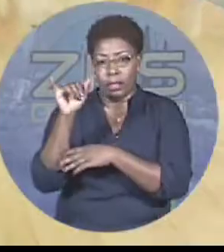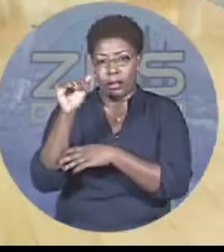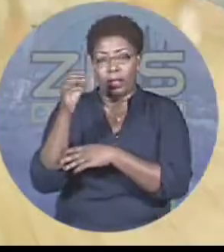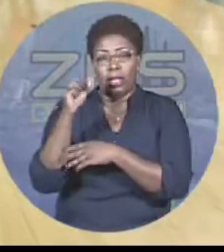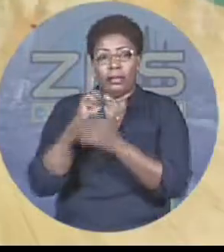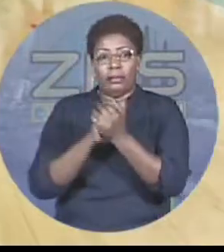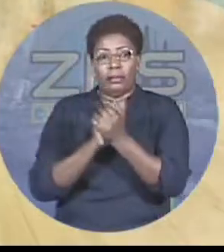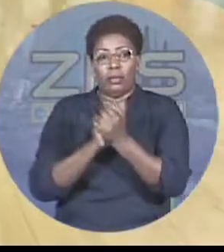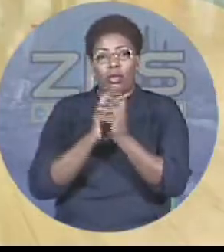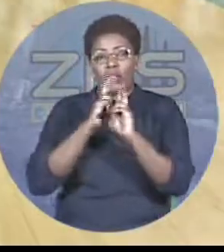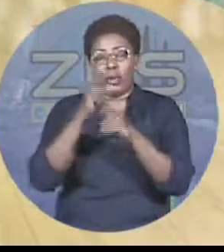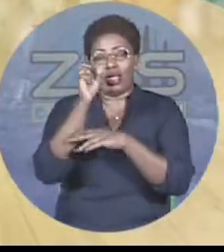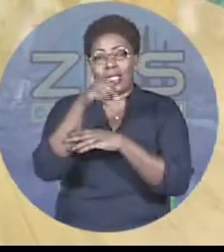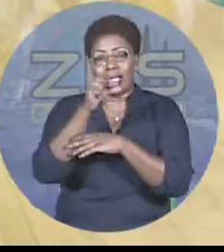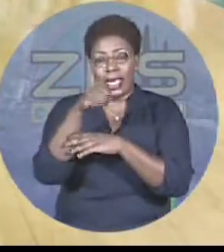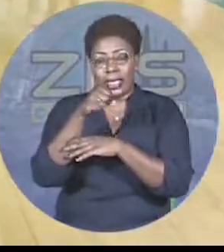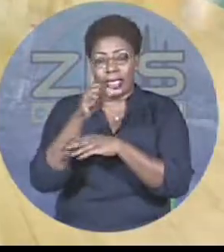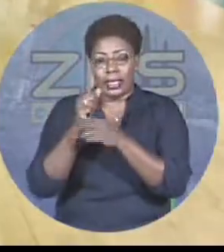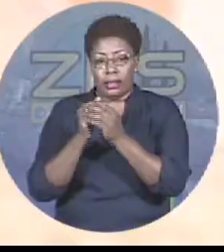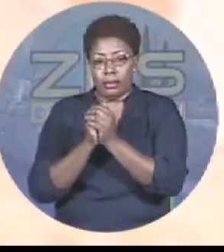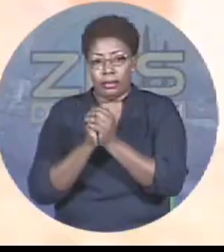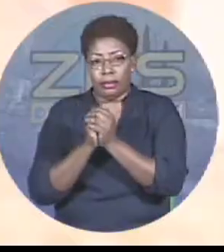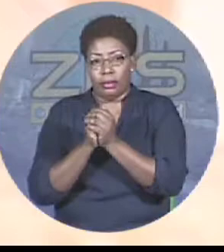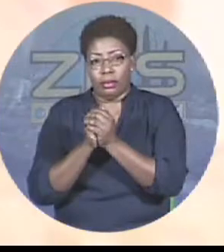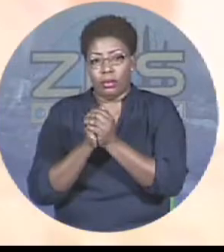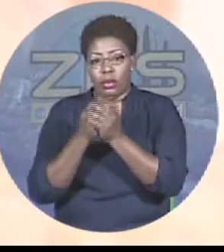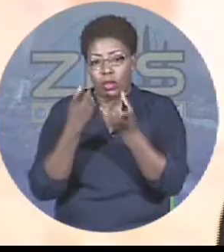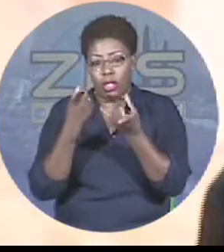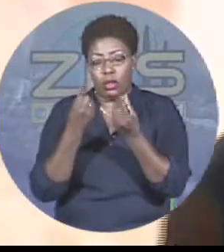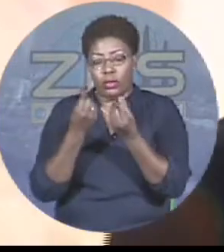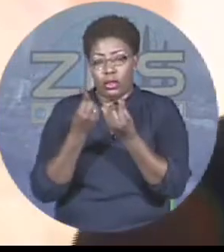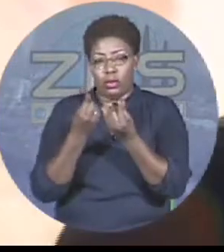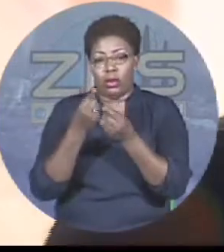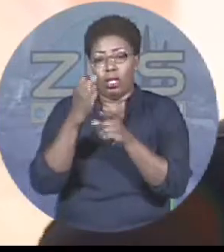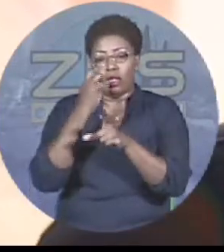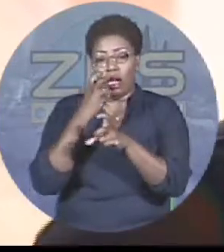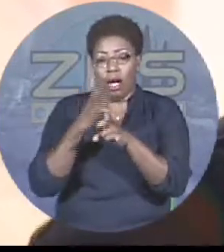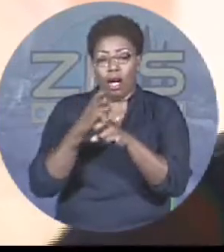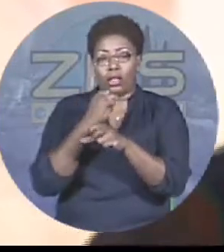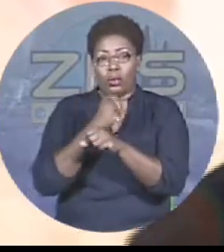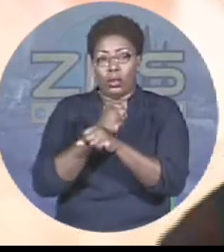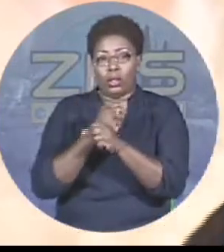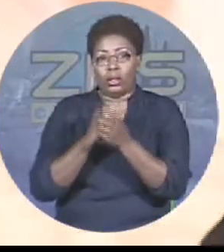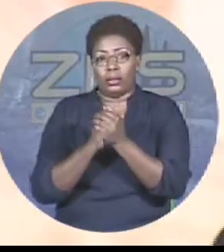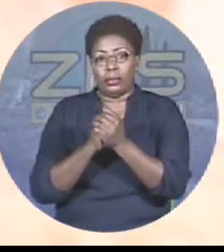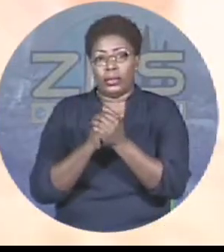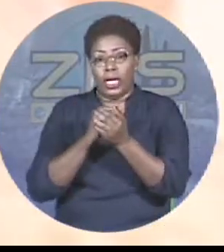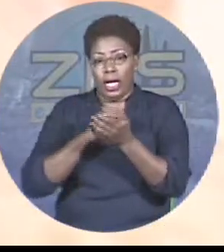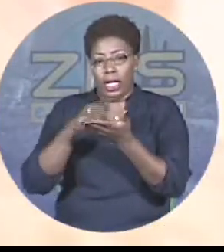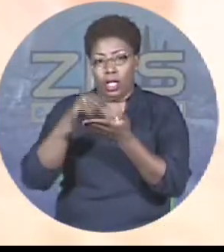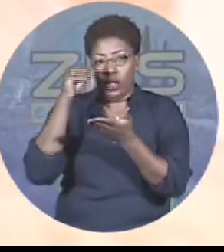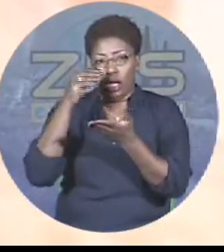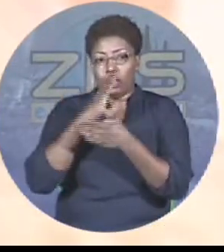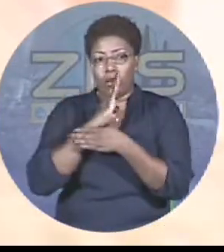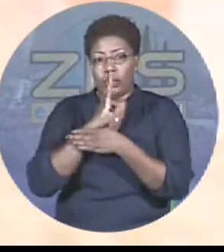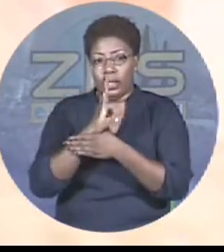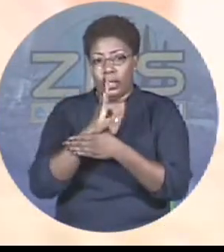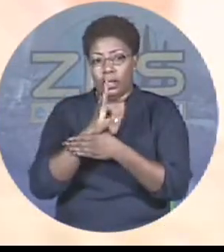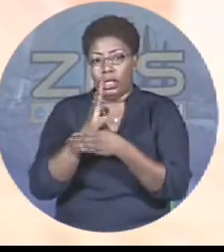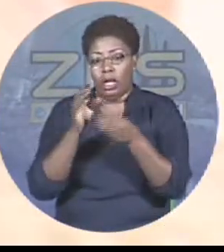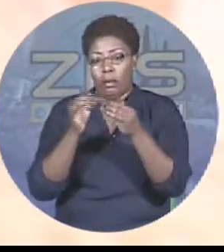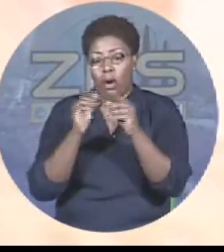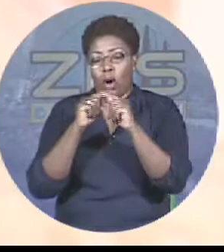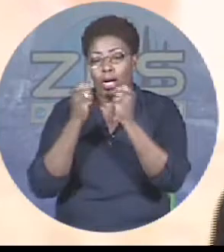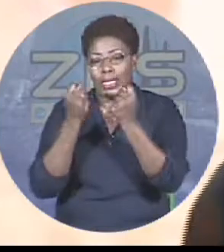Positive. What is it going to take? Work, hard work. I'm able to learn how to be more of a